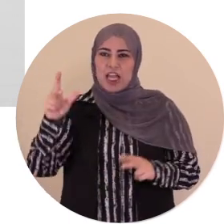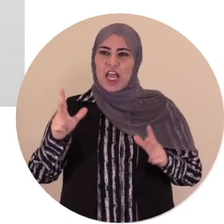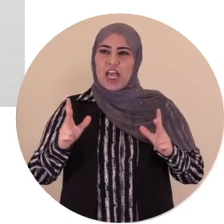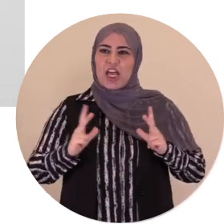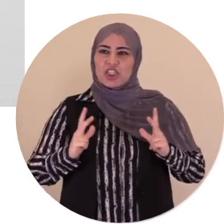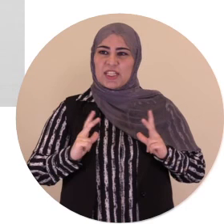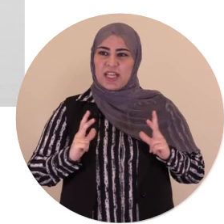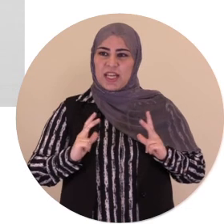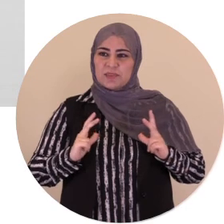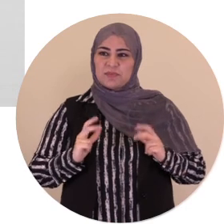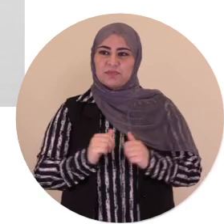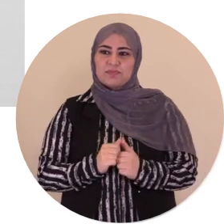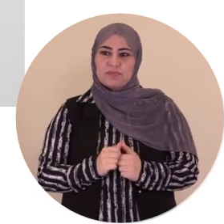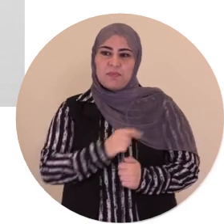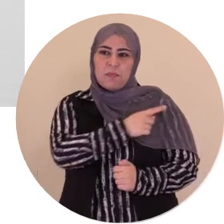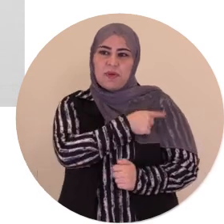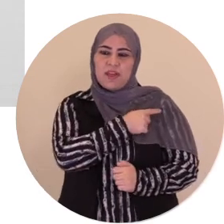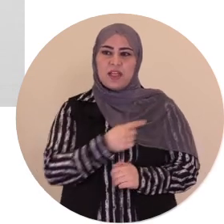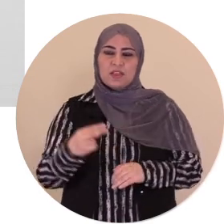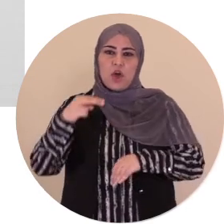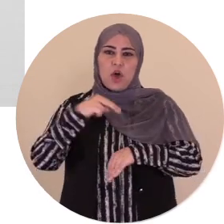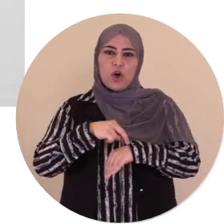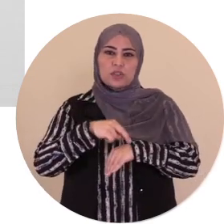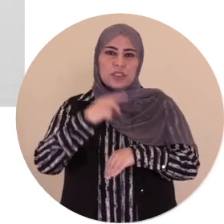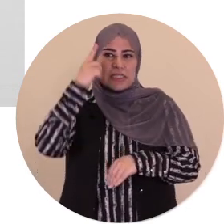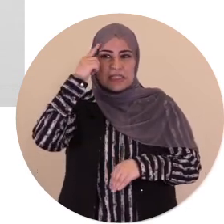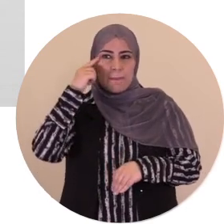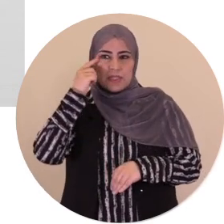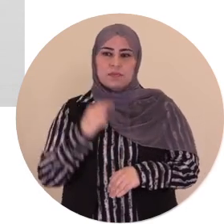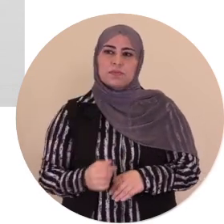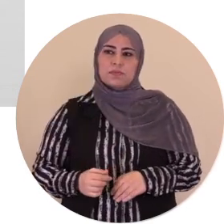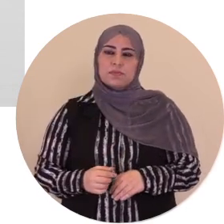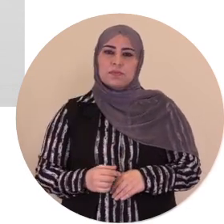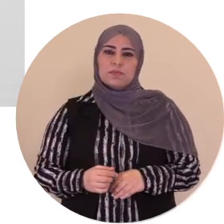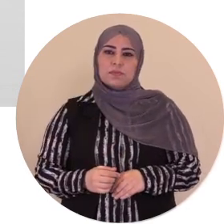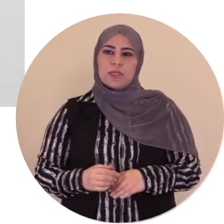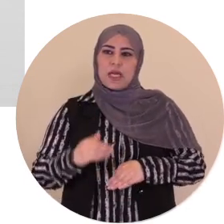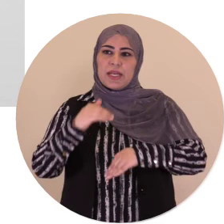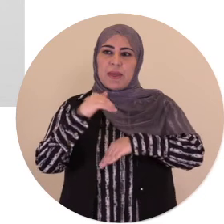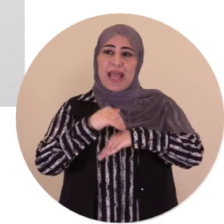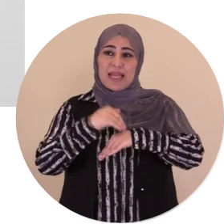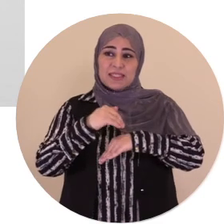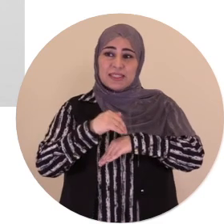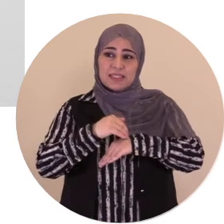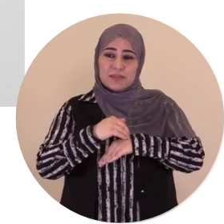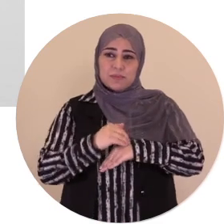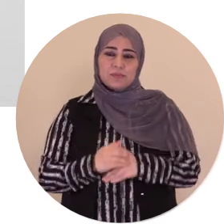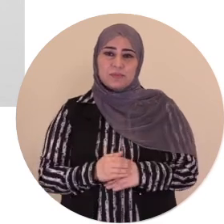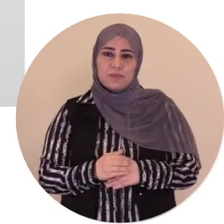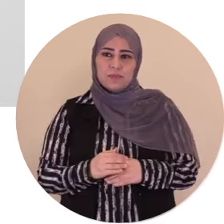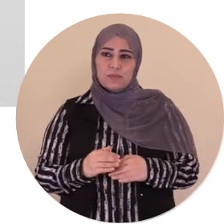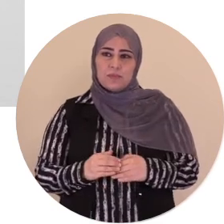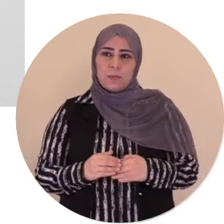events such as on Sunday, on the 24th, on National Day, whereas we use at for times, indicators